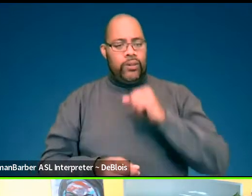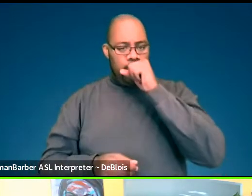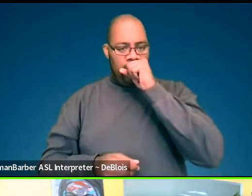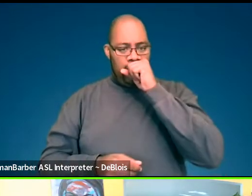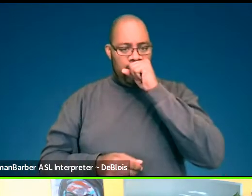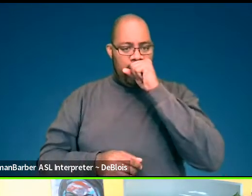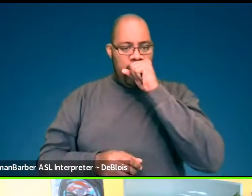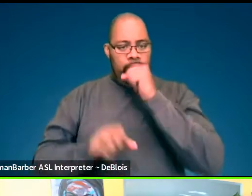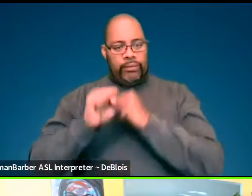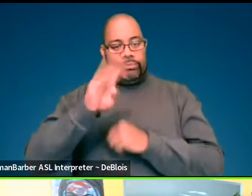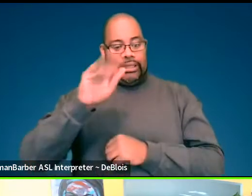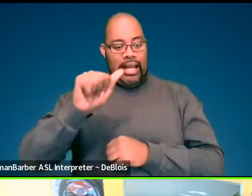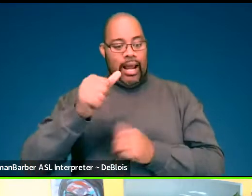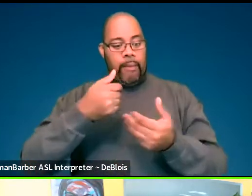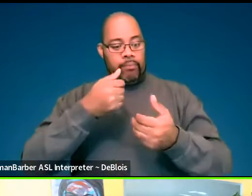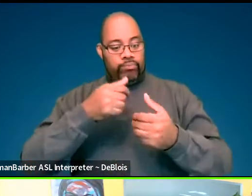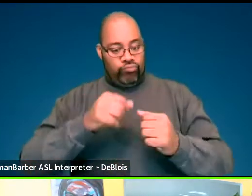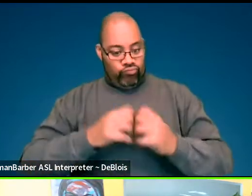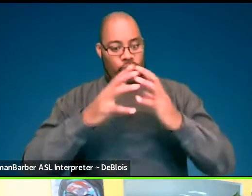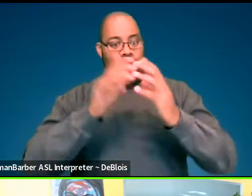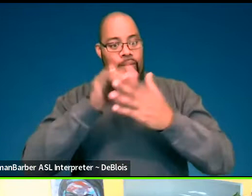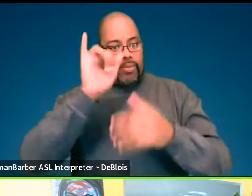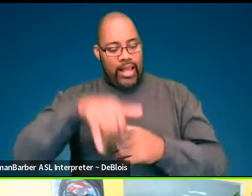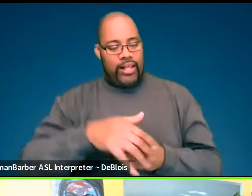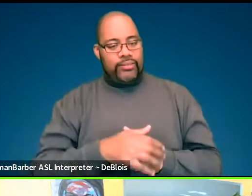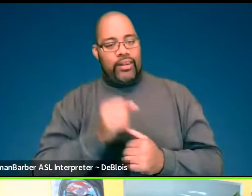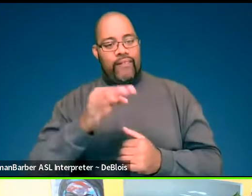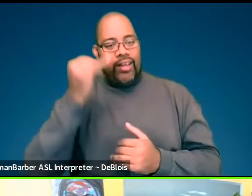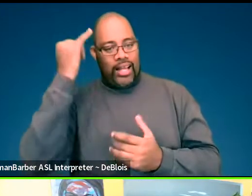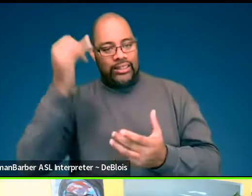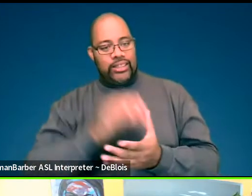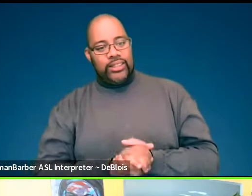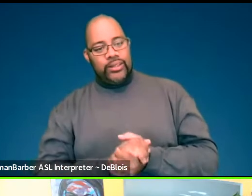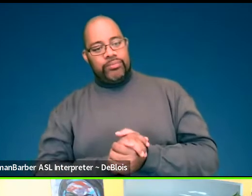SBA was born from that seed of an idea.